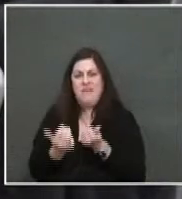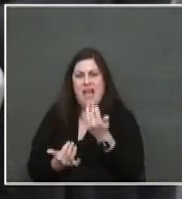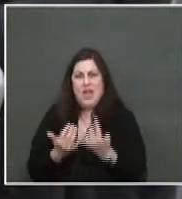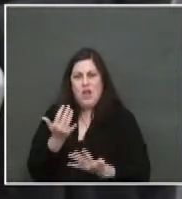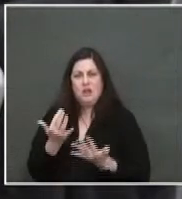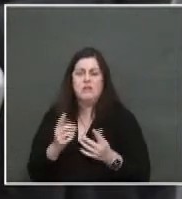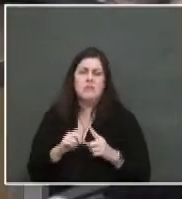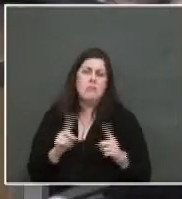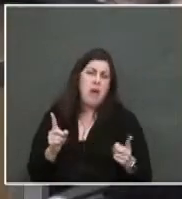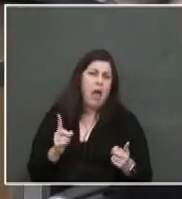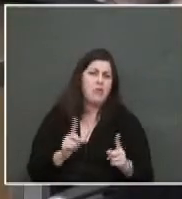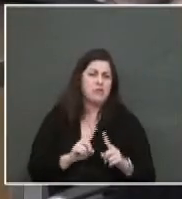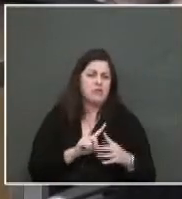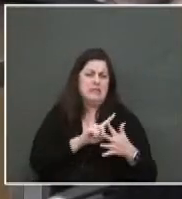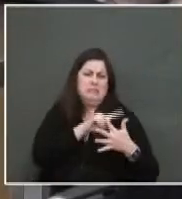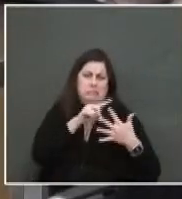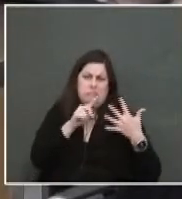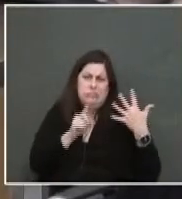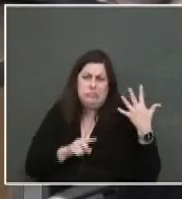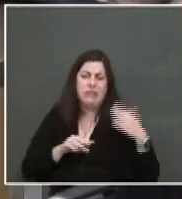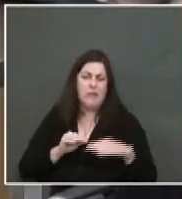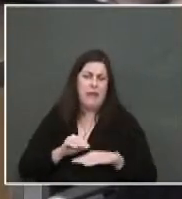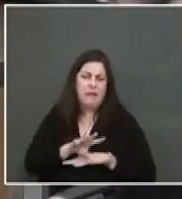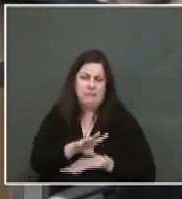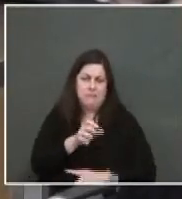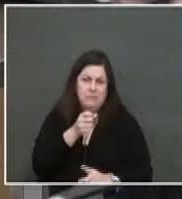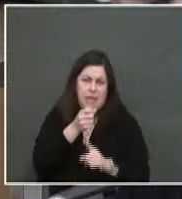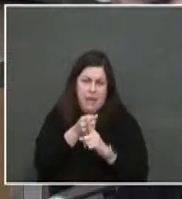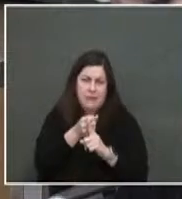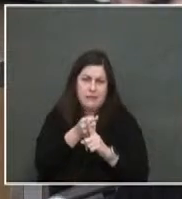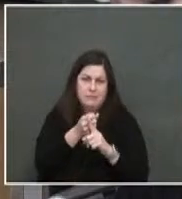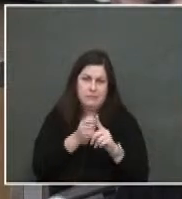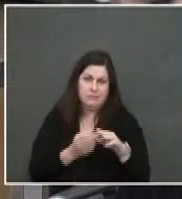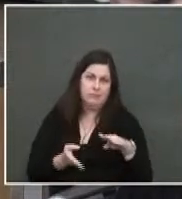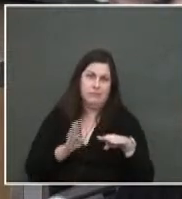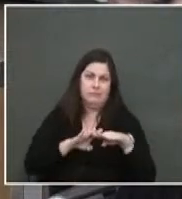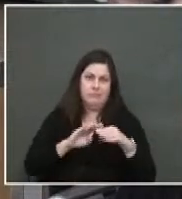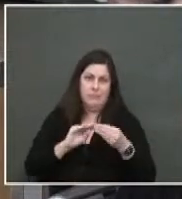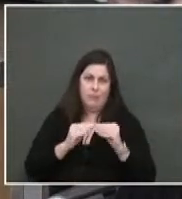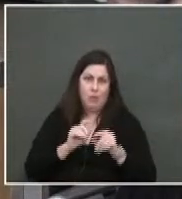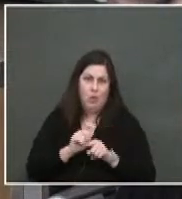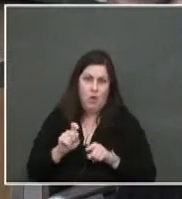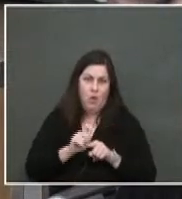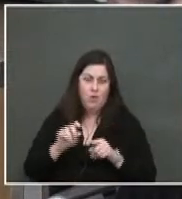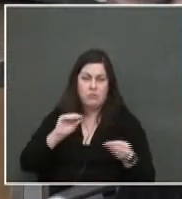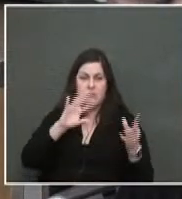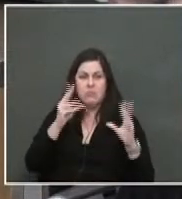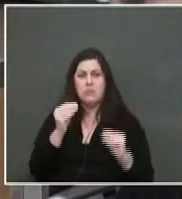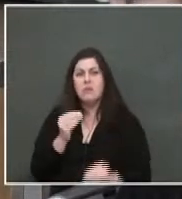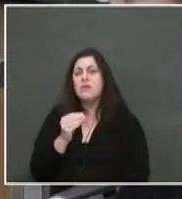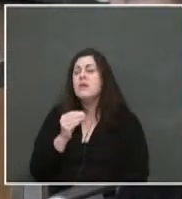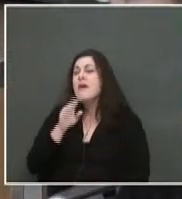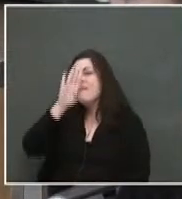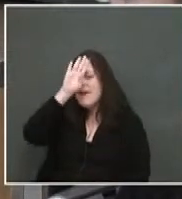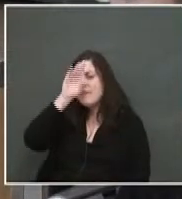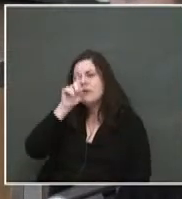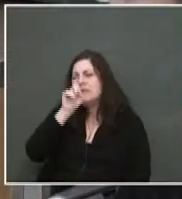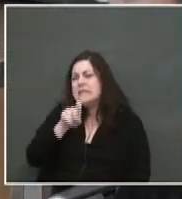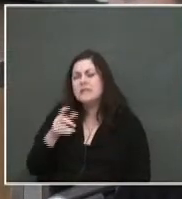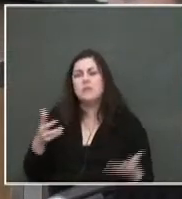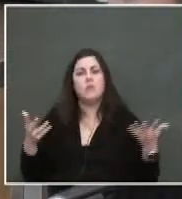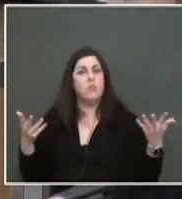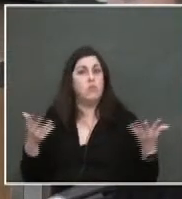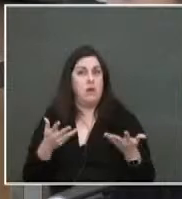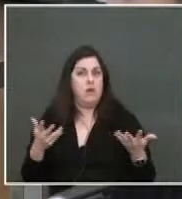would consider. Okay. More generally, are there any additional resources that you think the fire department needs as